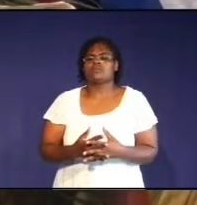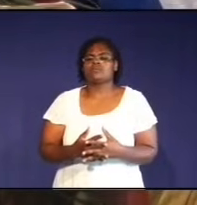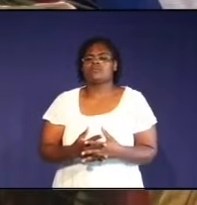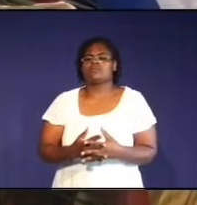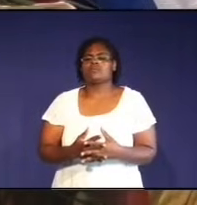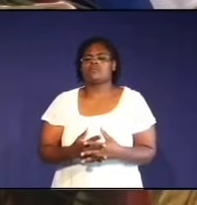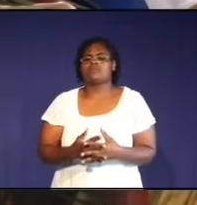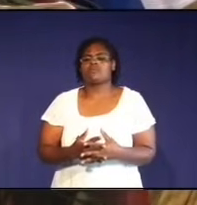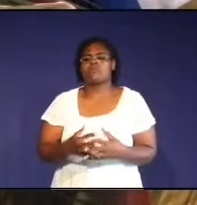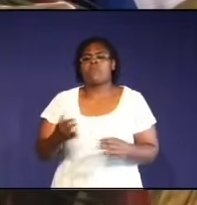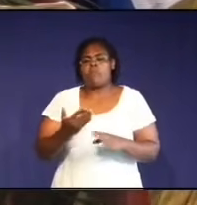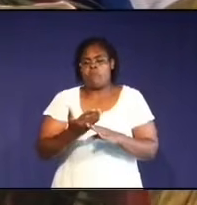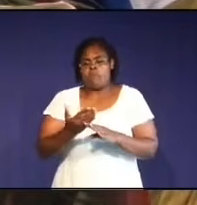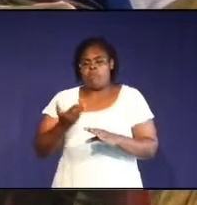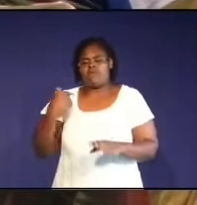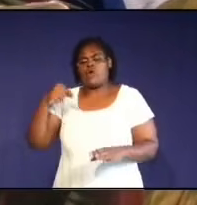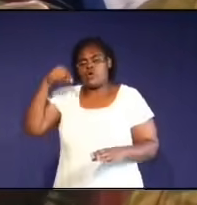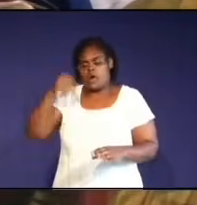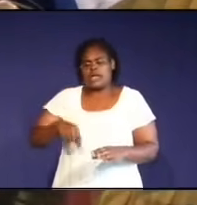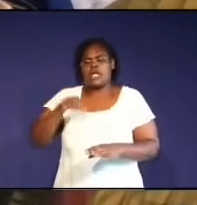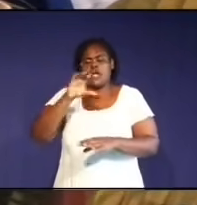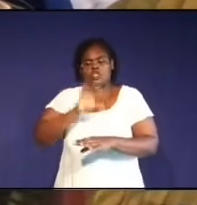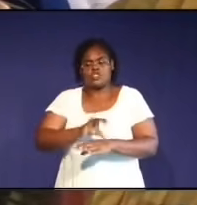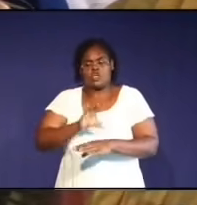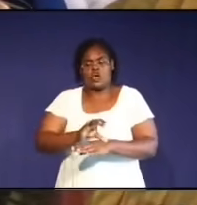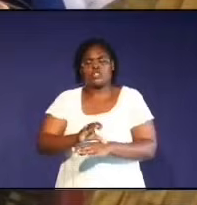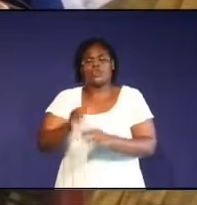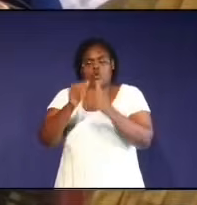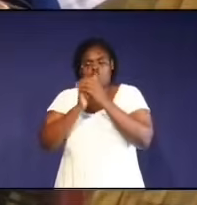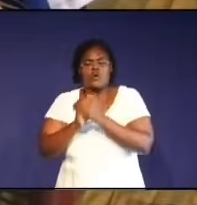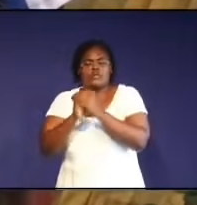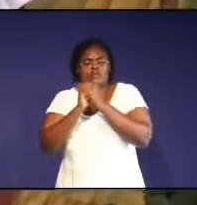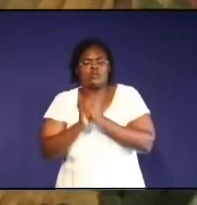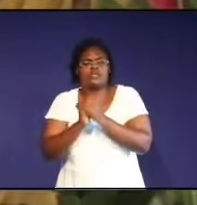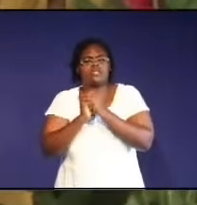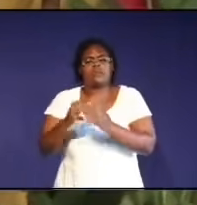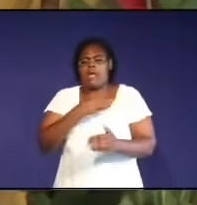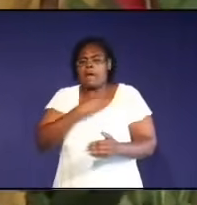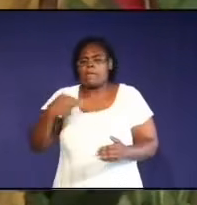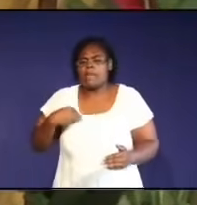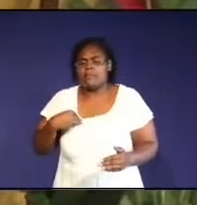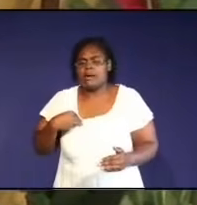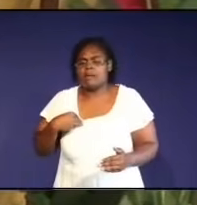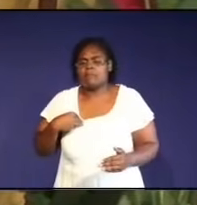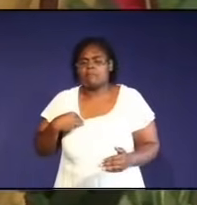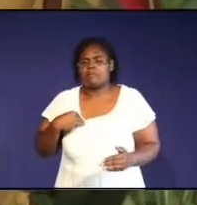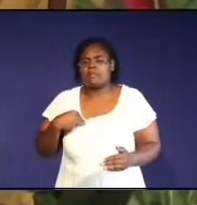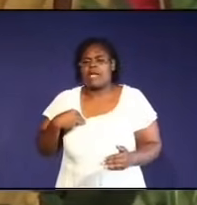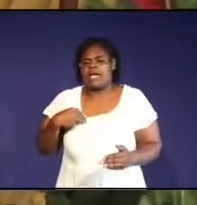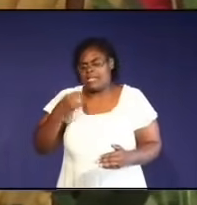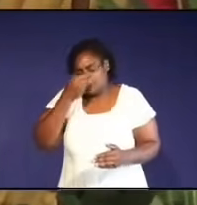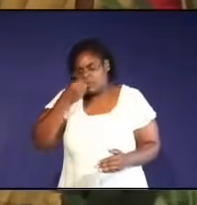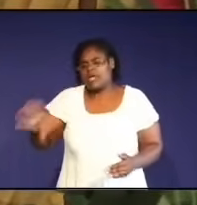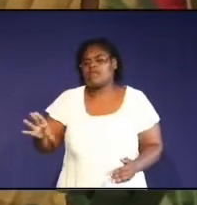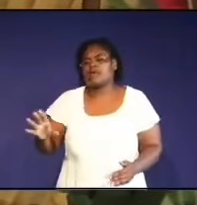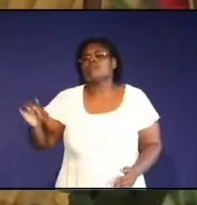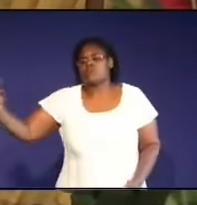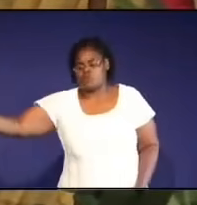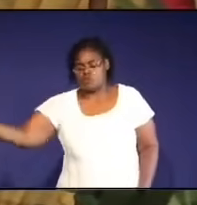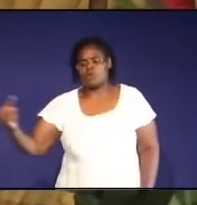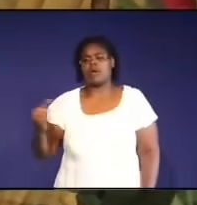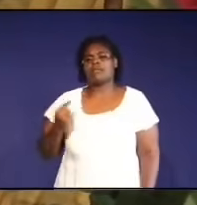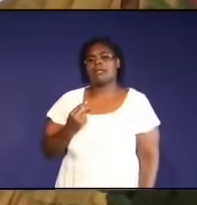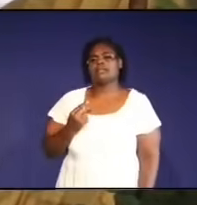from a backsliding state. For somebody, like the prodigal son,